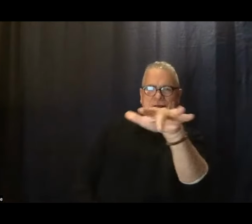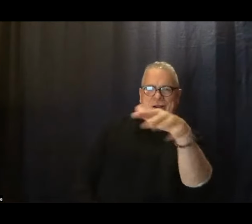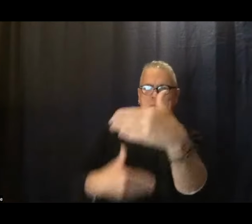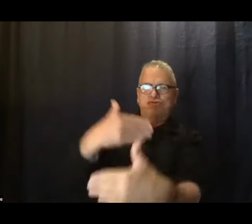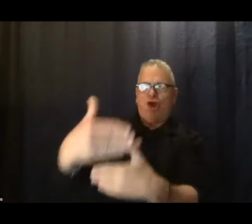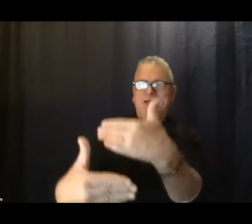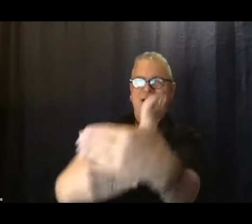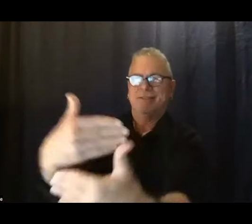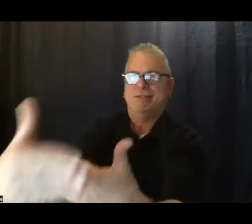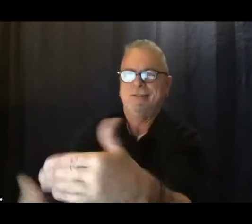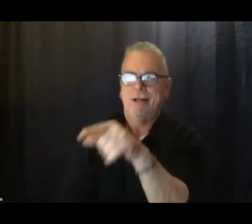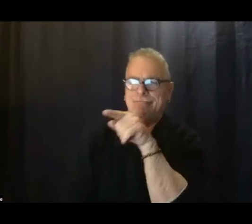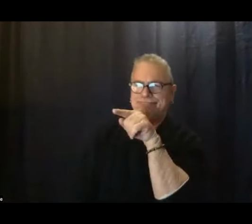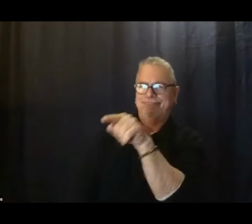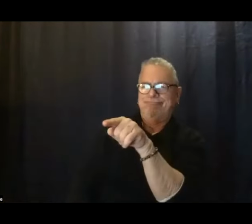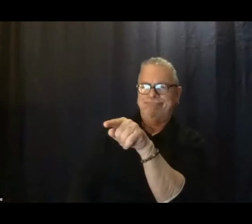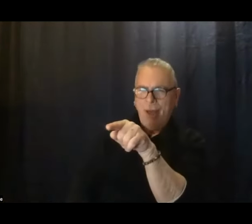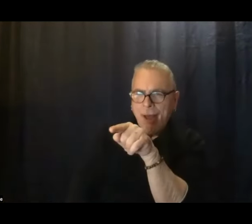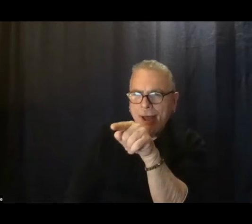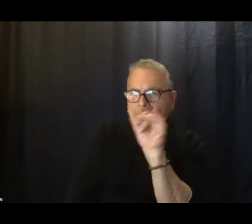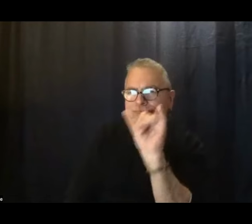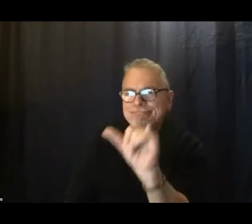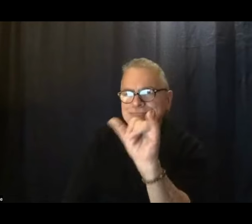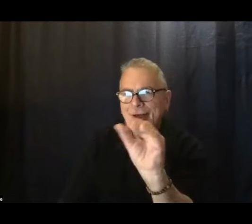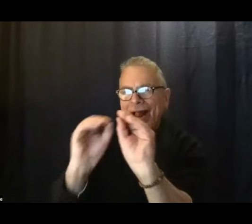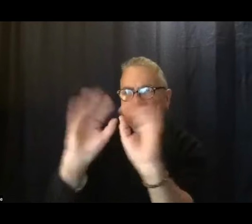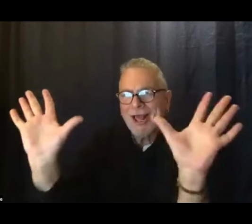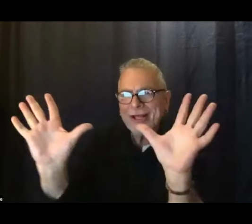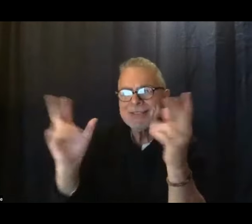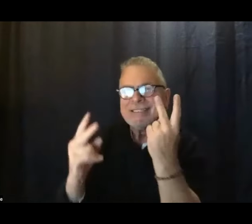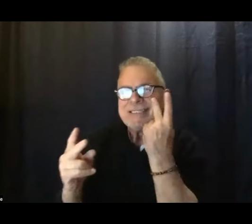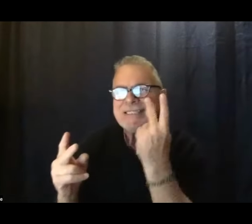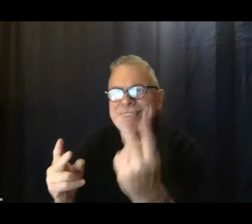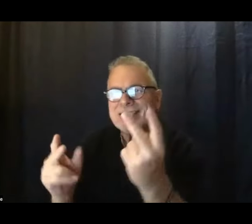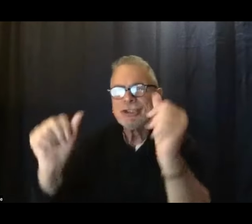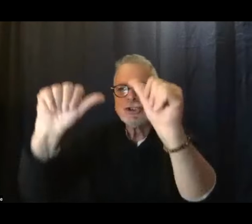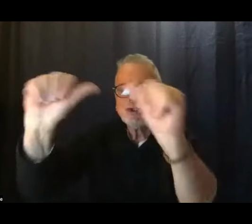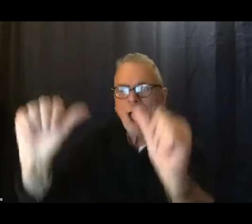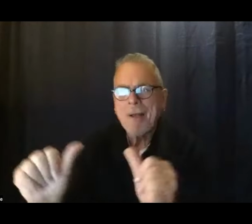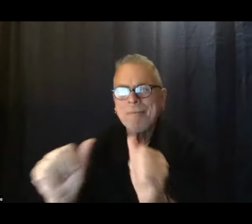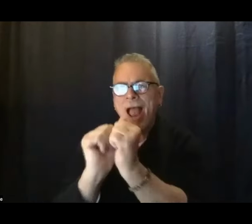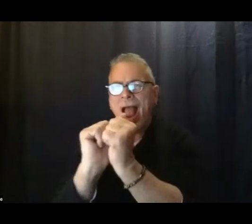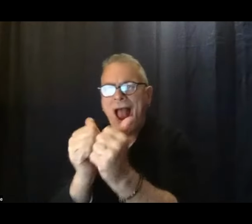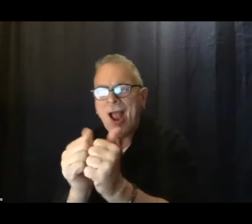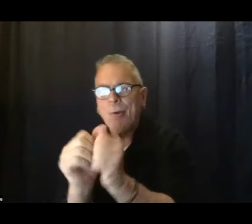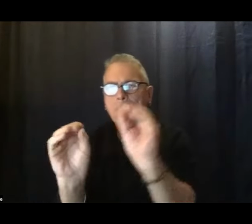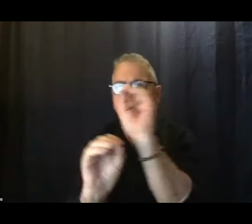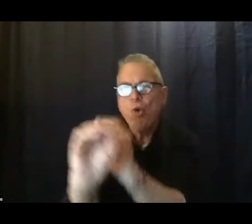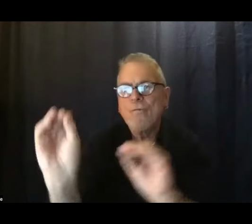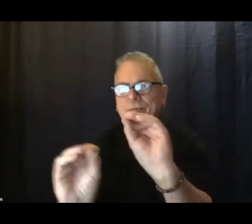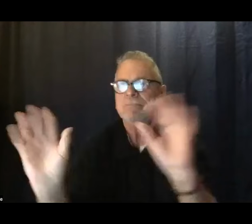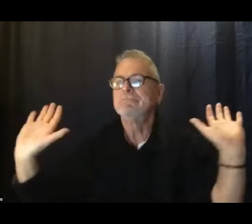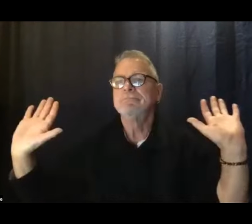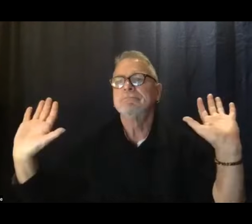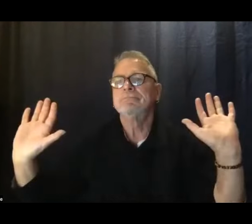you really want to look at the receptive aspects, the receptive process, the recognition of it, not just the manual alphabet and how it's